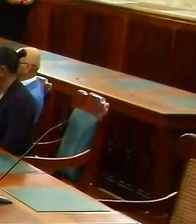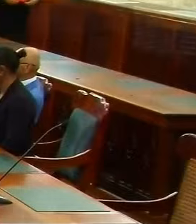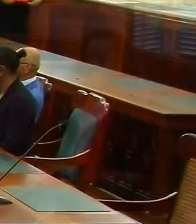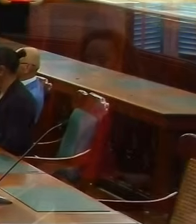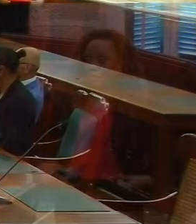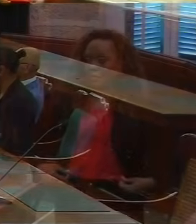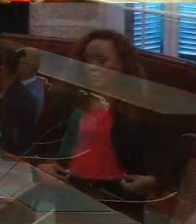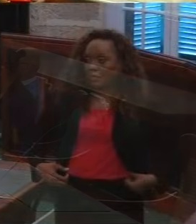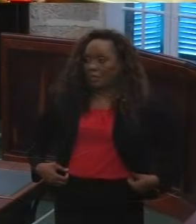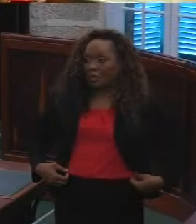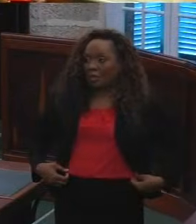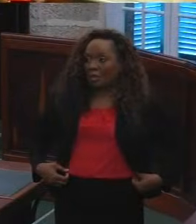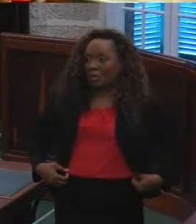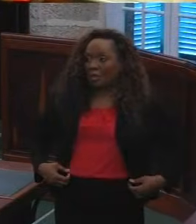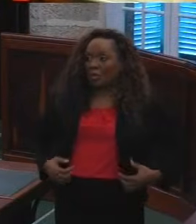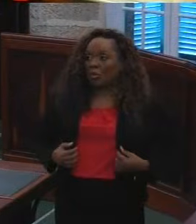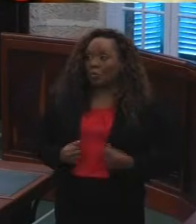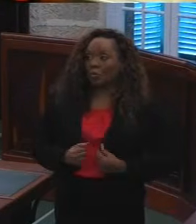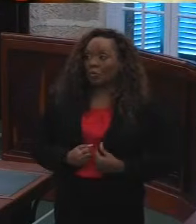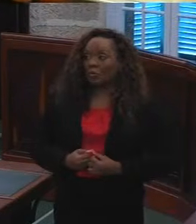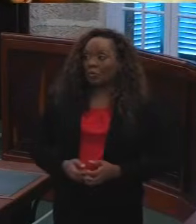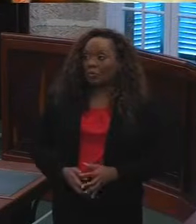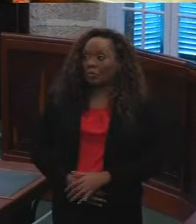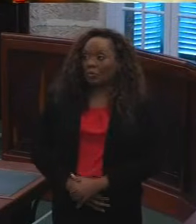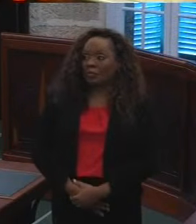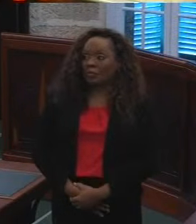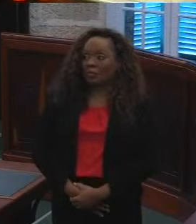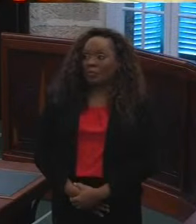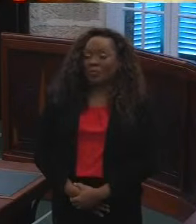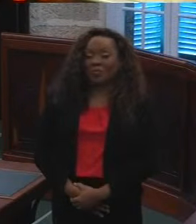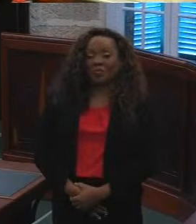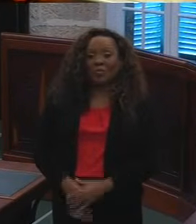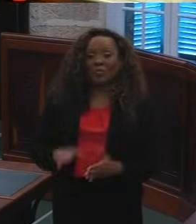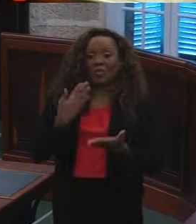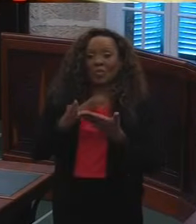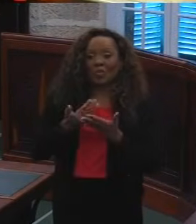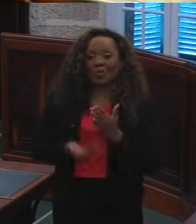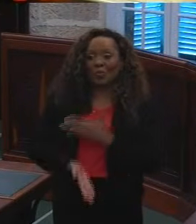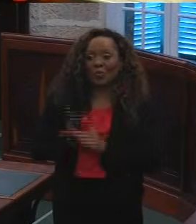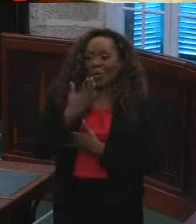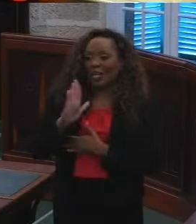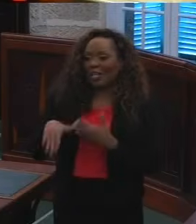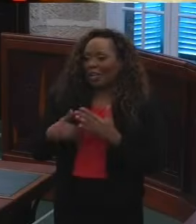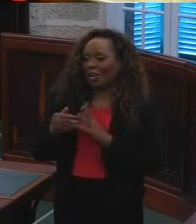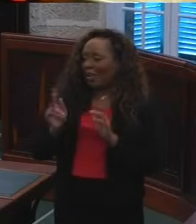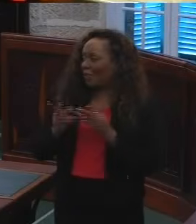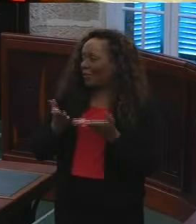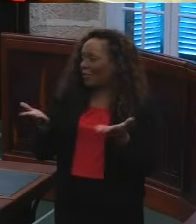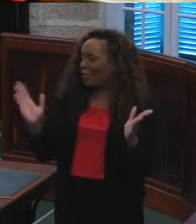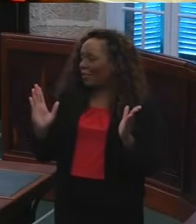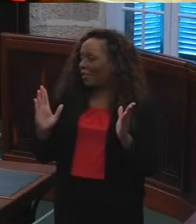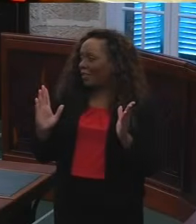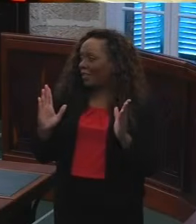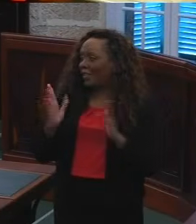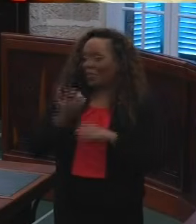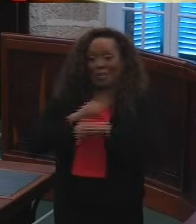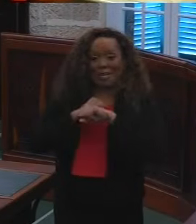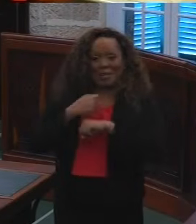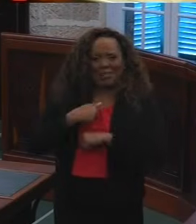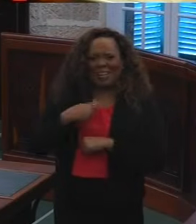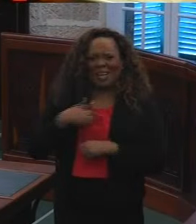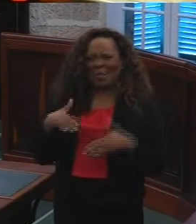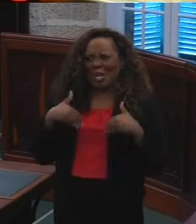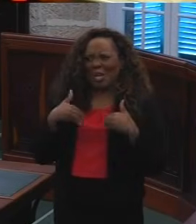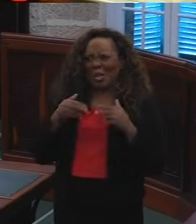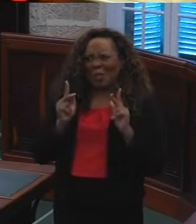want to ask you to protect this young minister today, because the drollery I'm hearing from my colleagues when they indicate